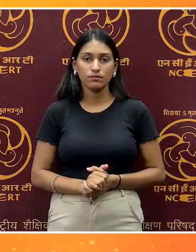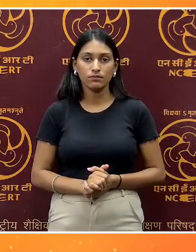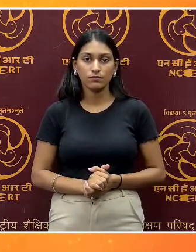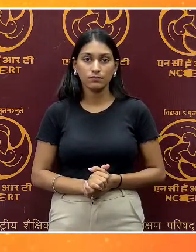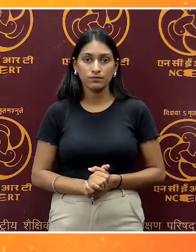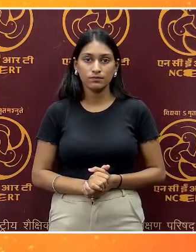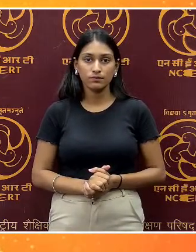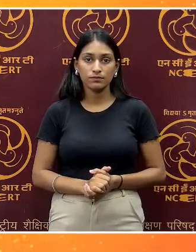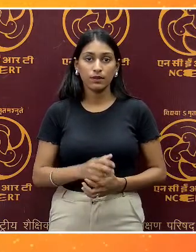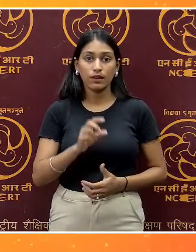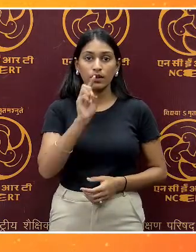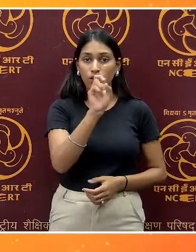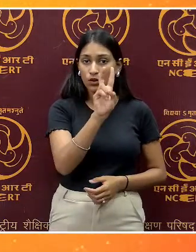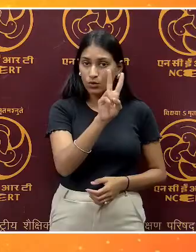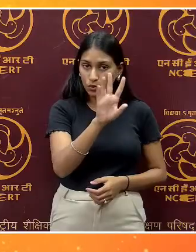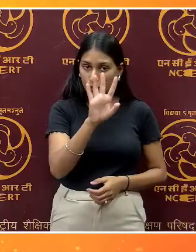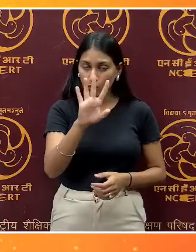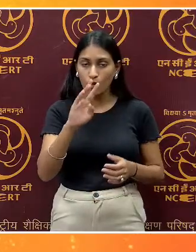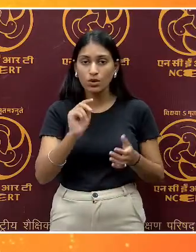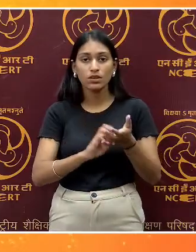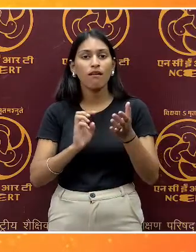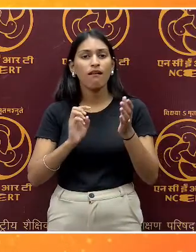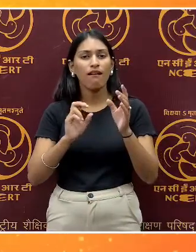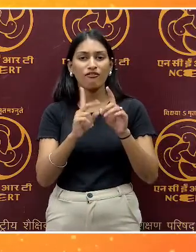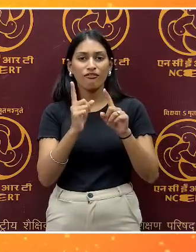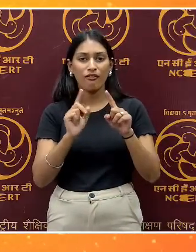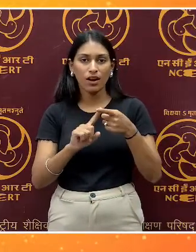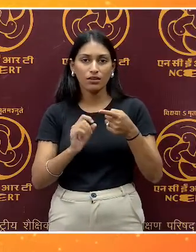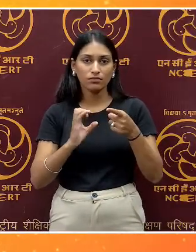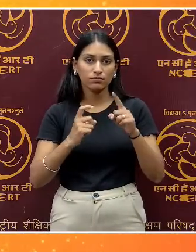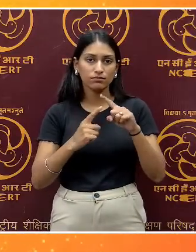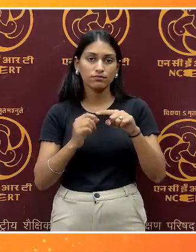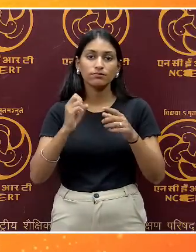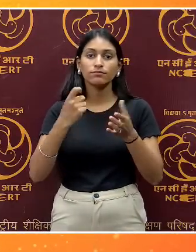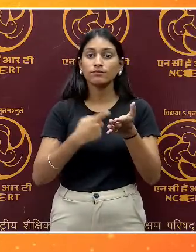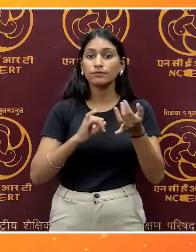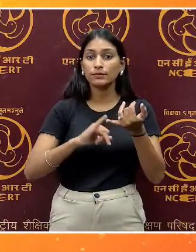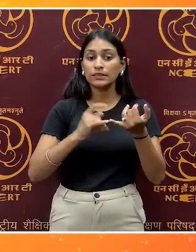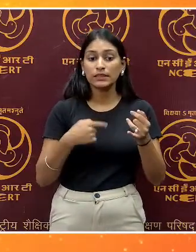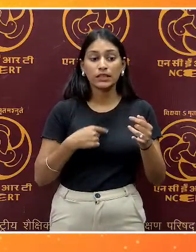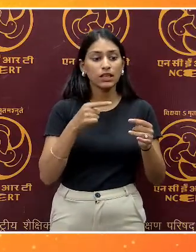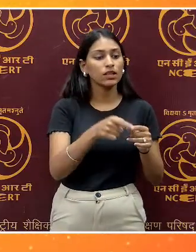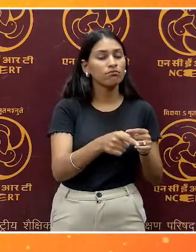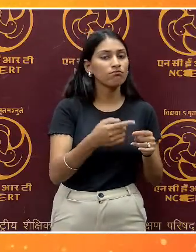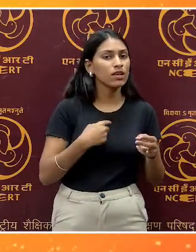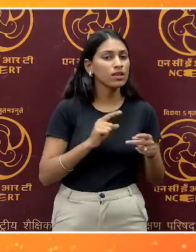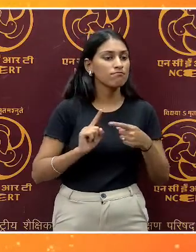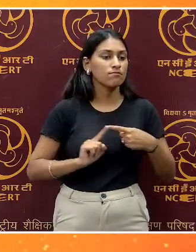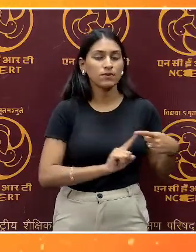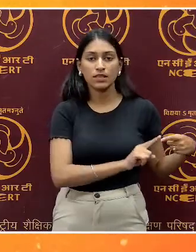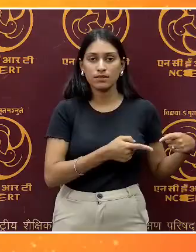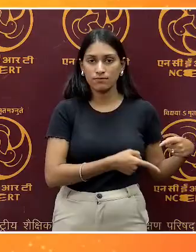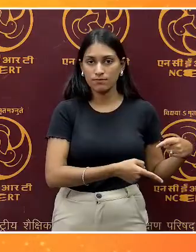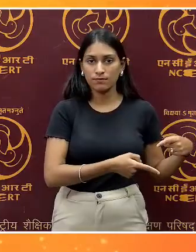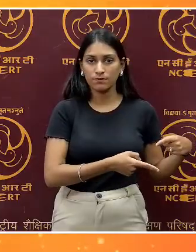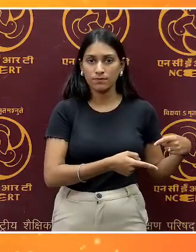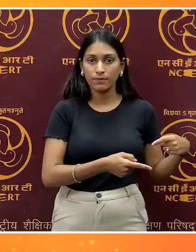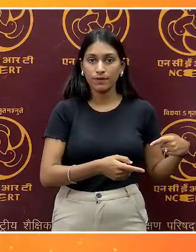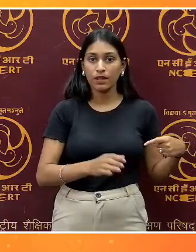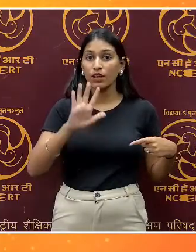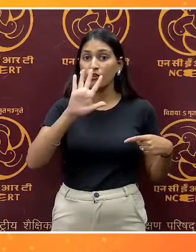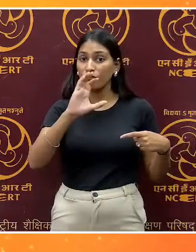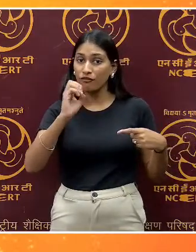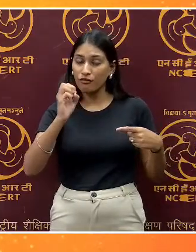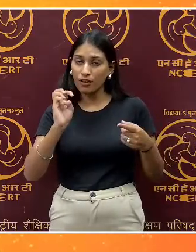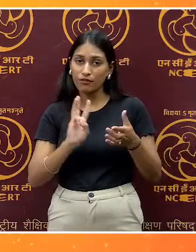Two forces acting on a body are 50 Newton east, 35 Newton east. The net force will be 50